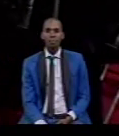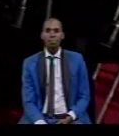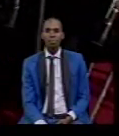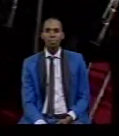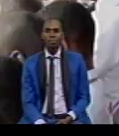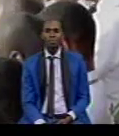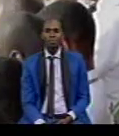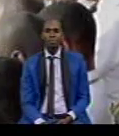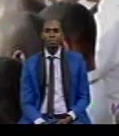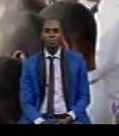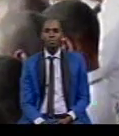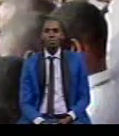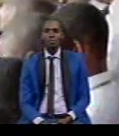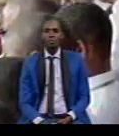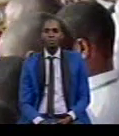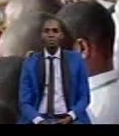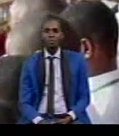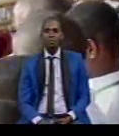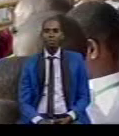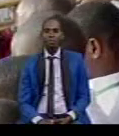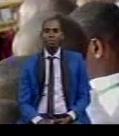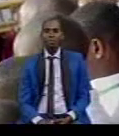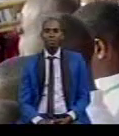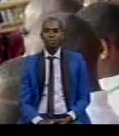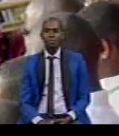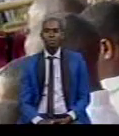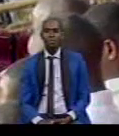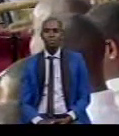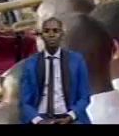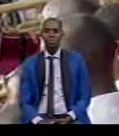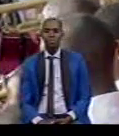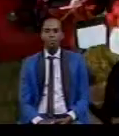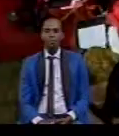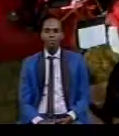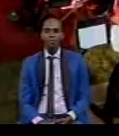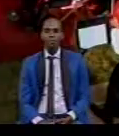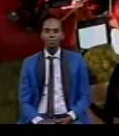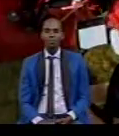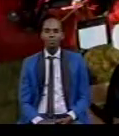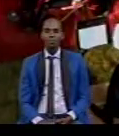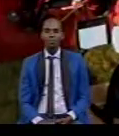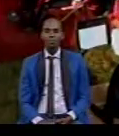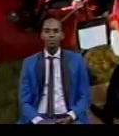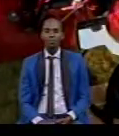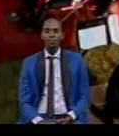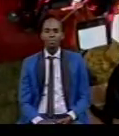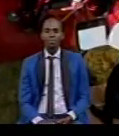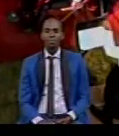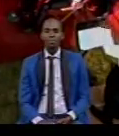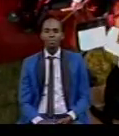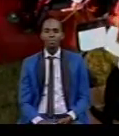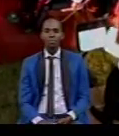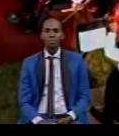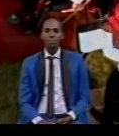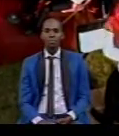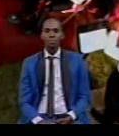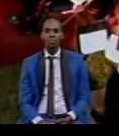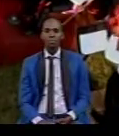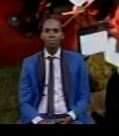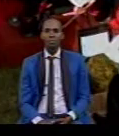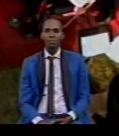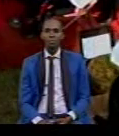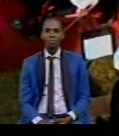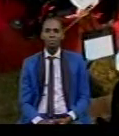body. Is healing, is deliverance, is for everyone. It's coming there to you